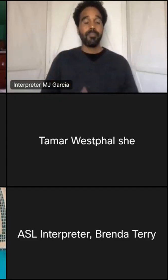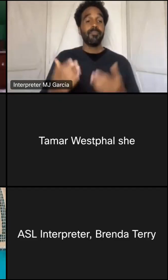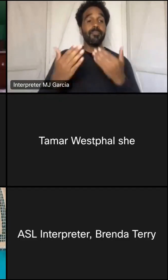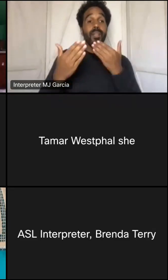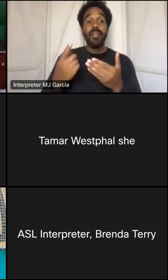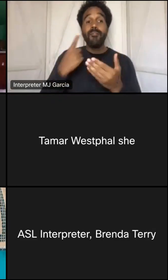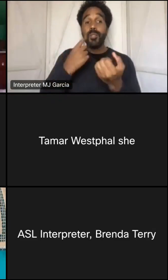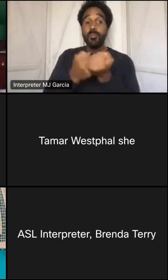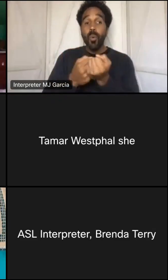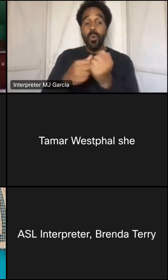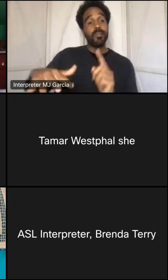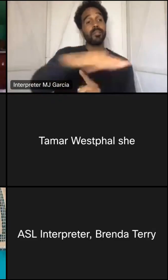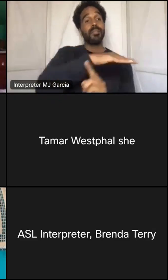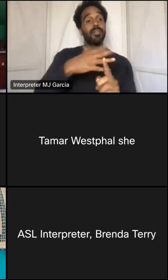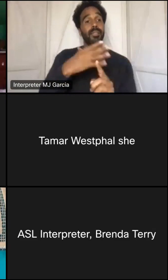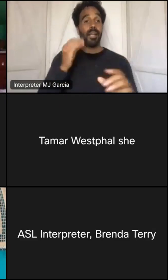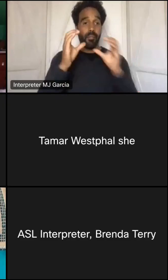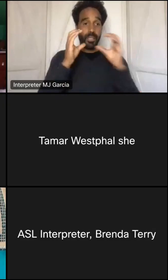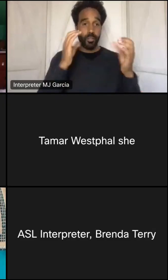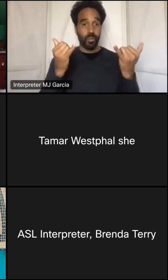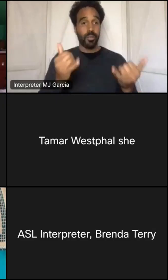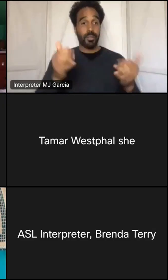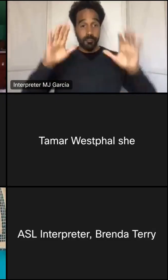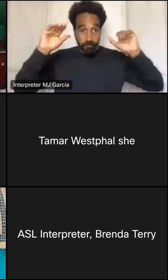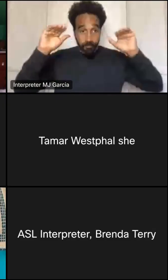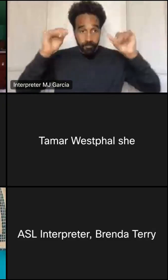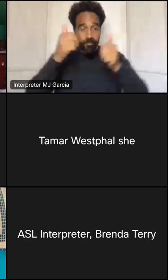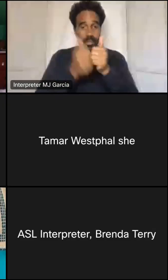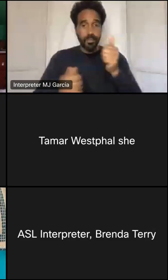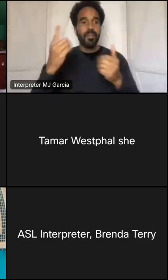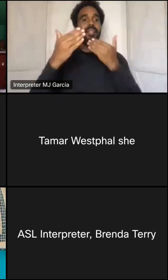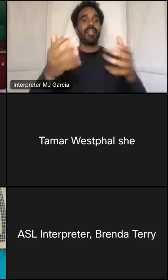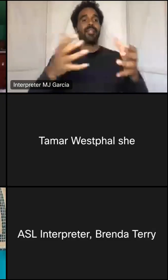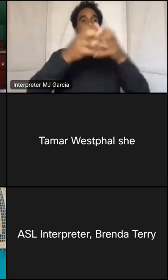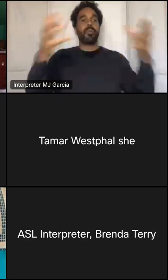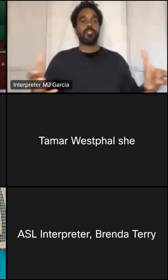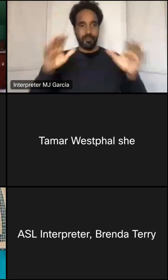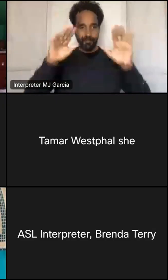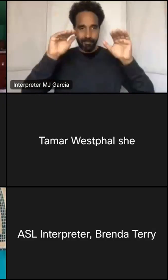the environment and the conversation. Goodbye, everyone. Thank you so much.